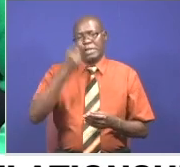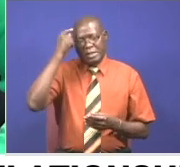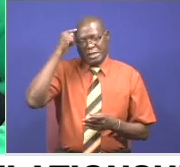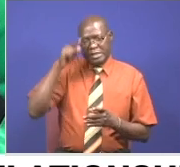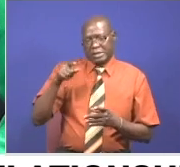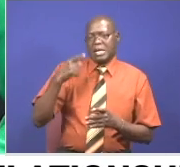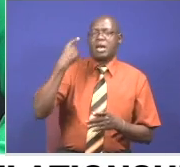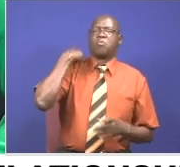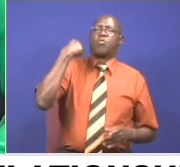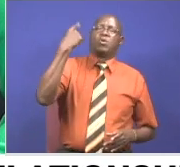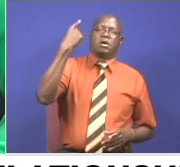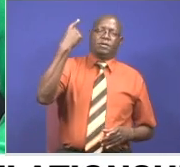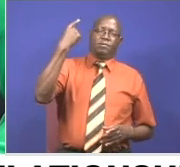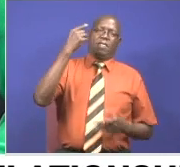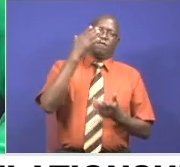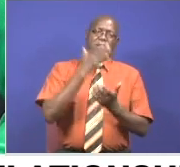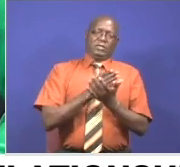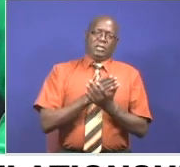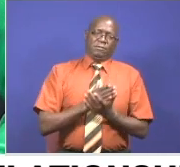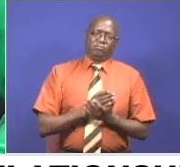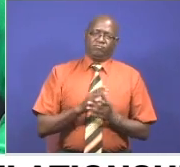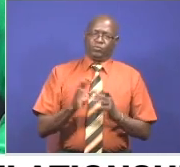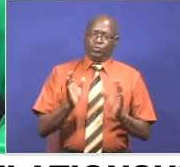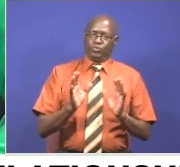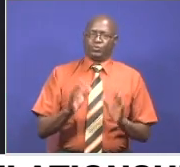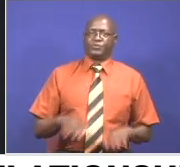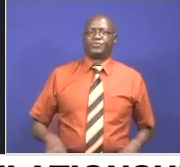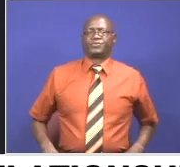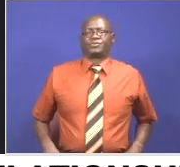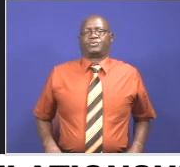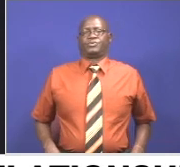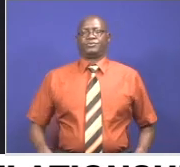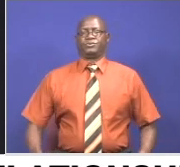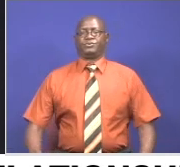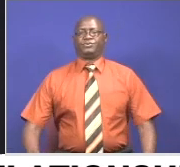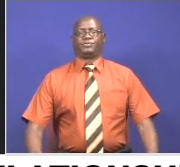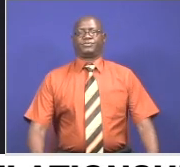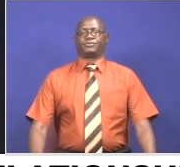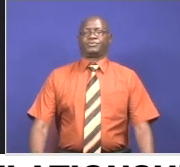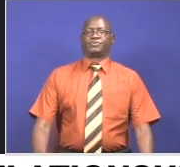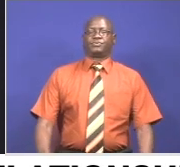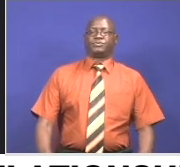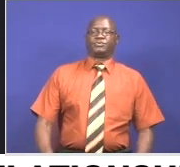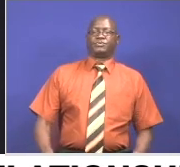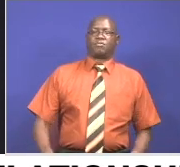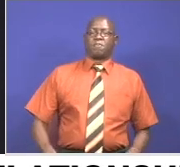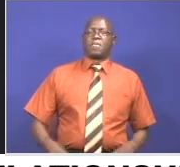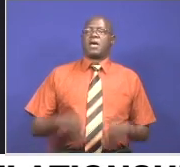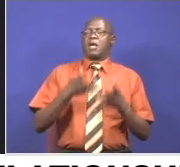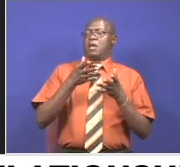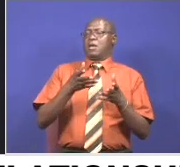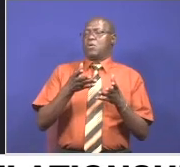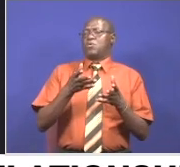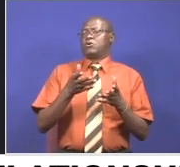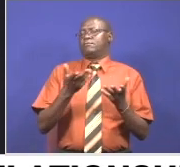number one factor. Mm-hmm. Yeah. But I'm thinking, what will be the measure then in terms of someone